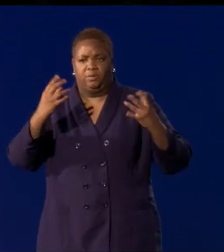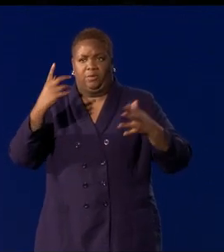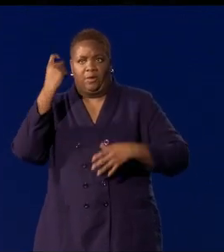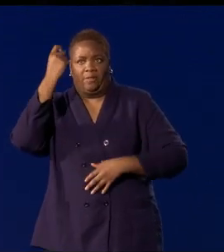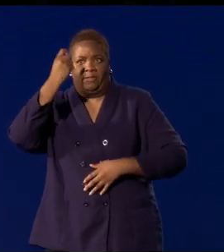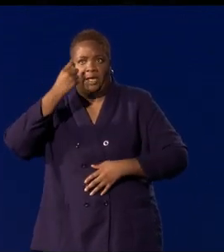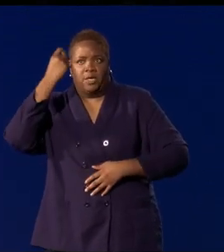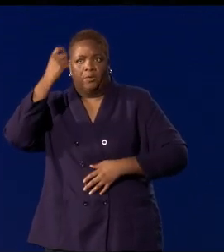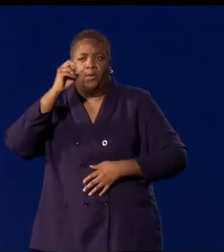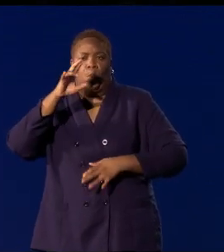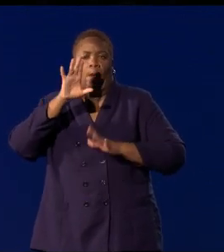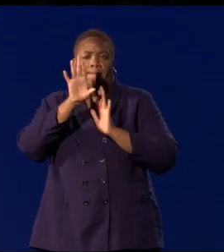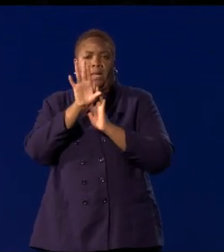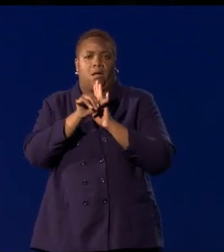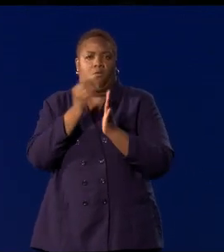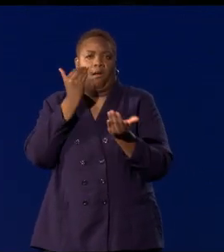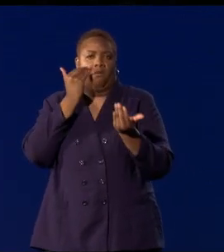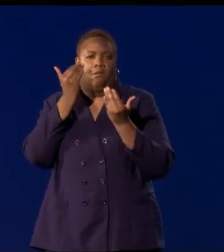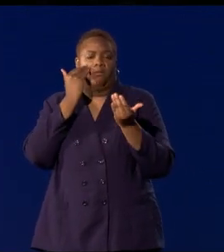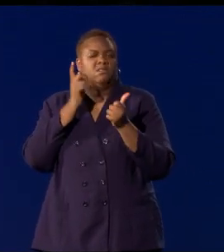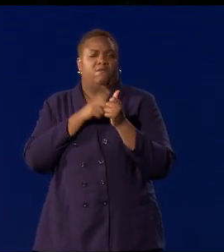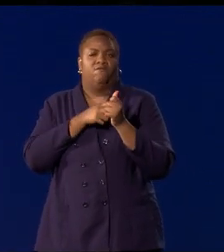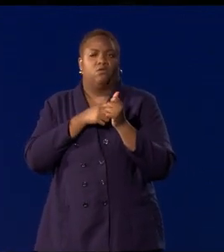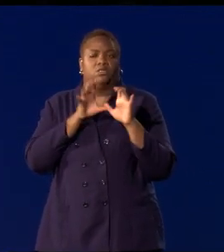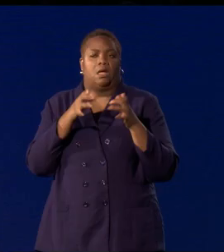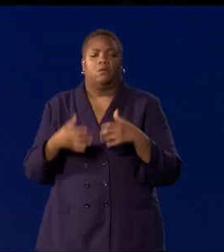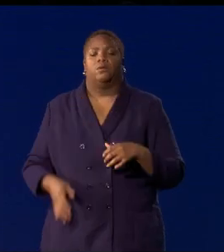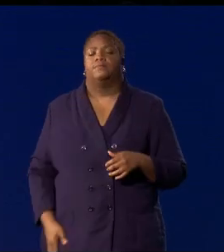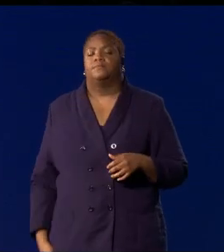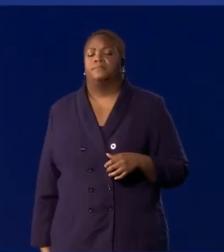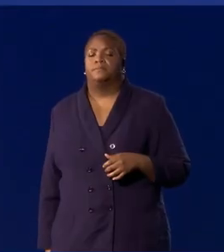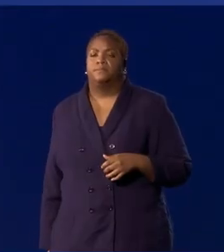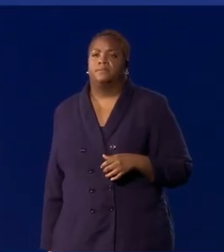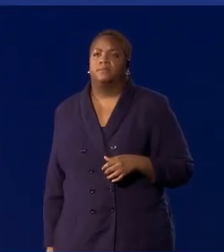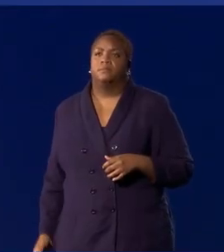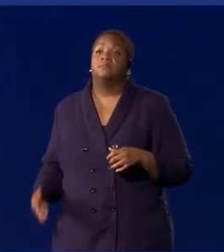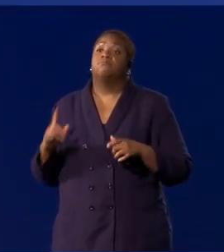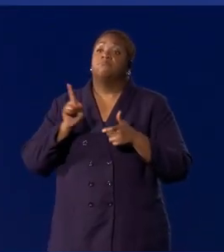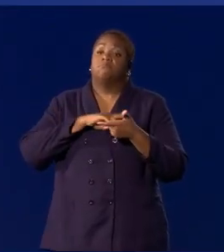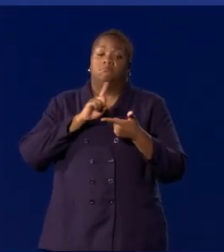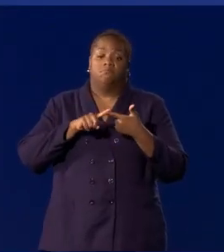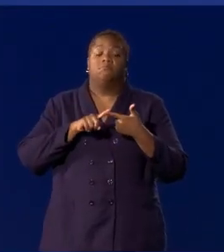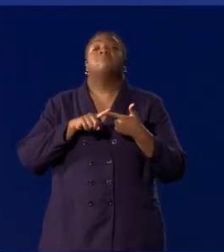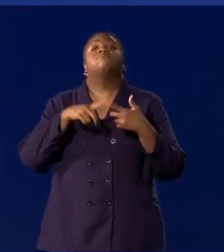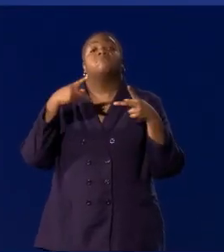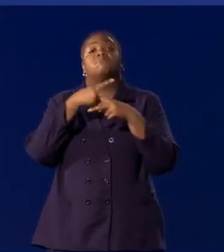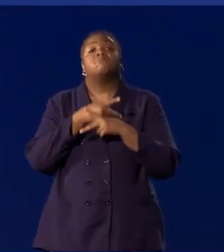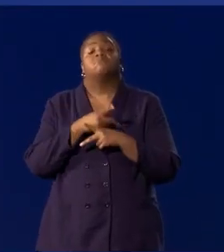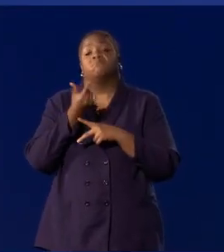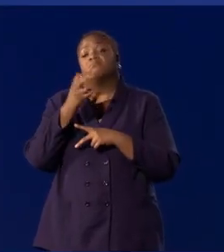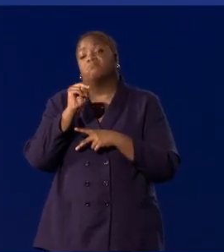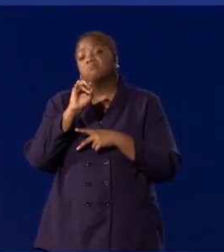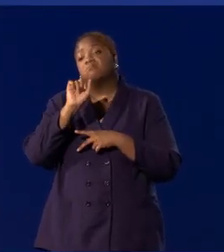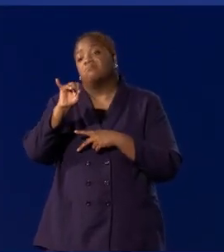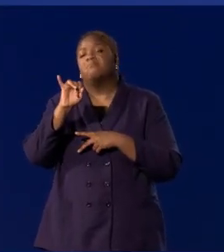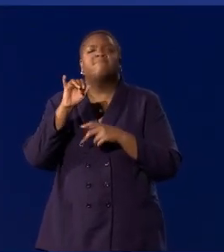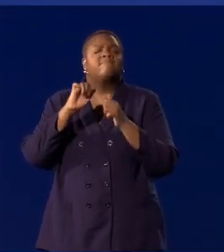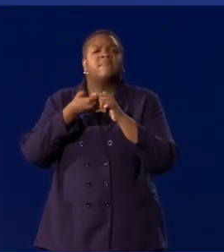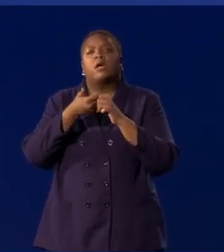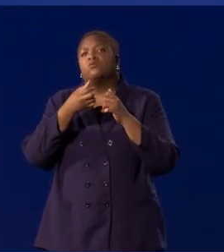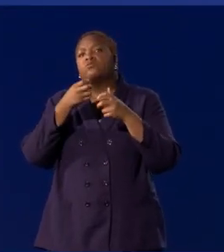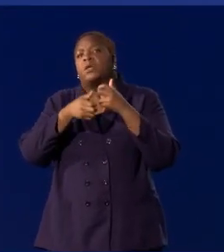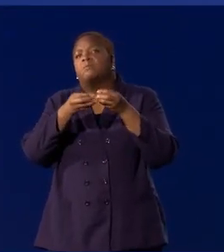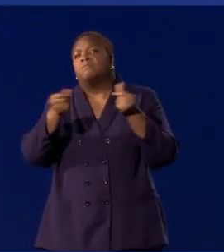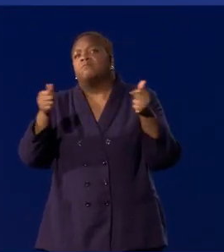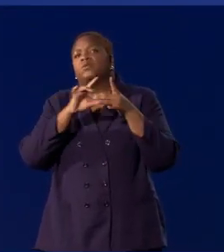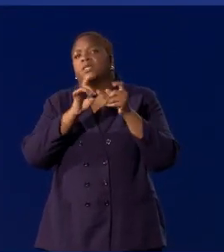theoretical or background knowledge. That's that first category right there. Then we figured out the ability that GenAI has to solve certain problems related to